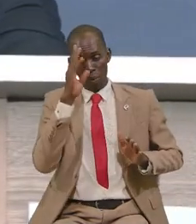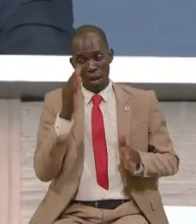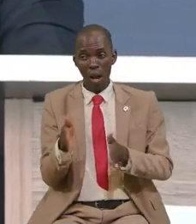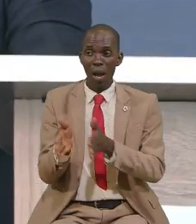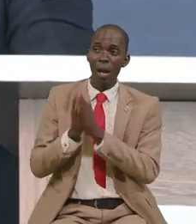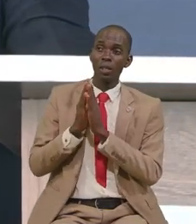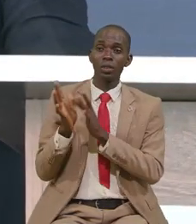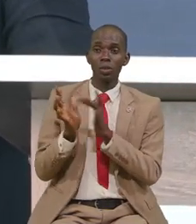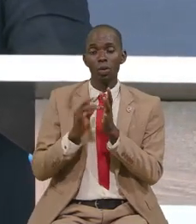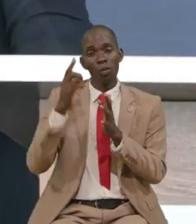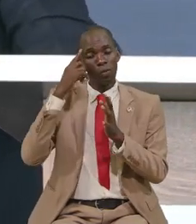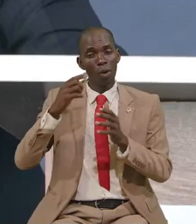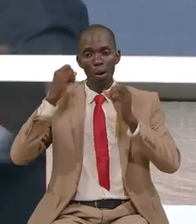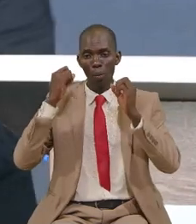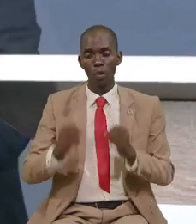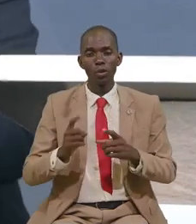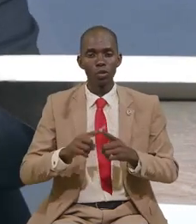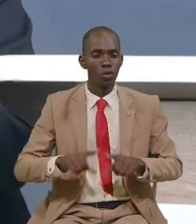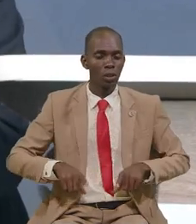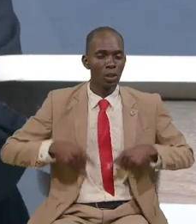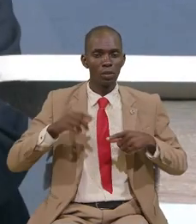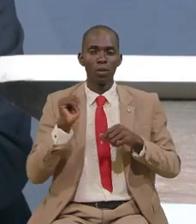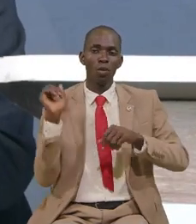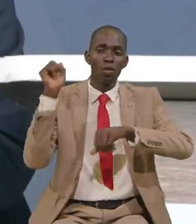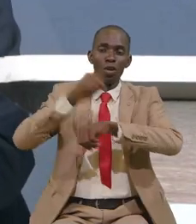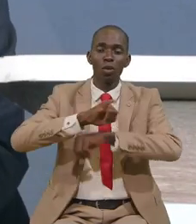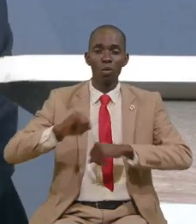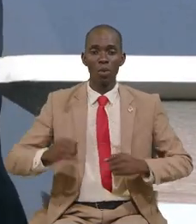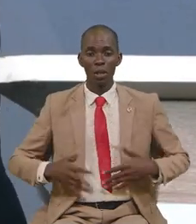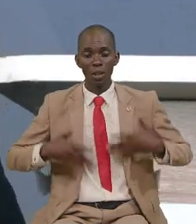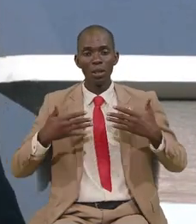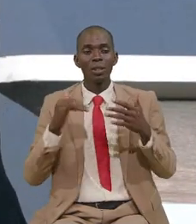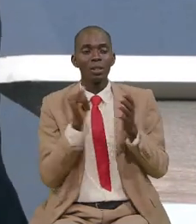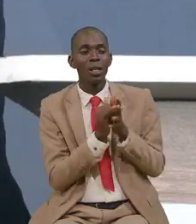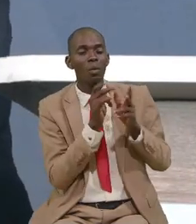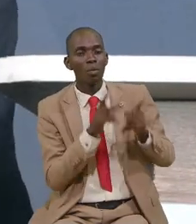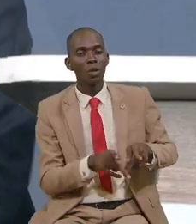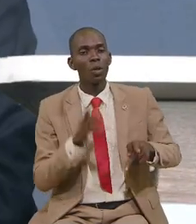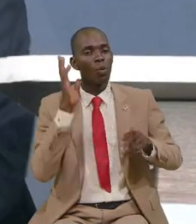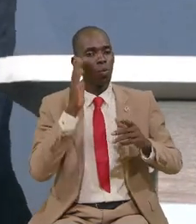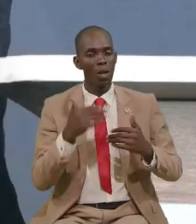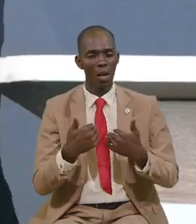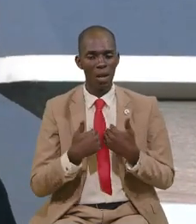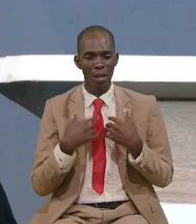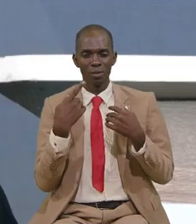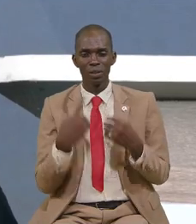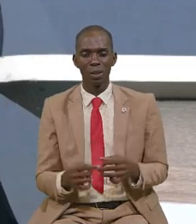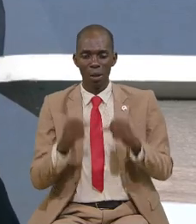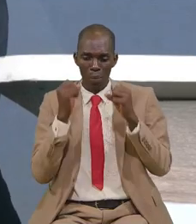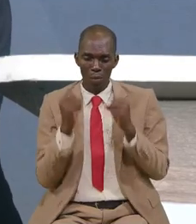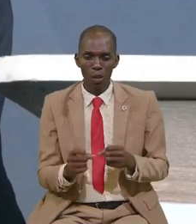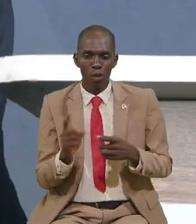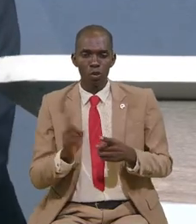an overcoming life, that person will have the power to live the